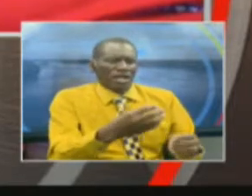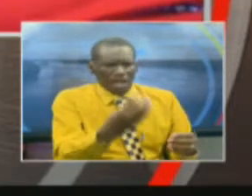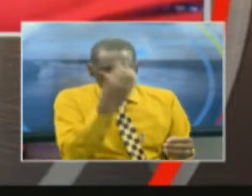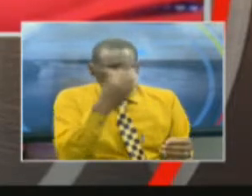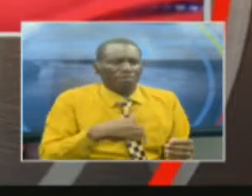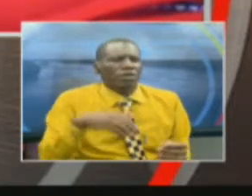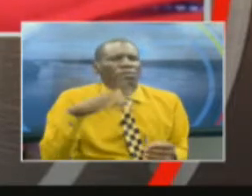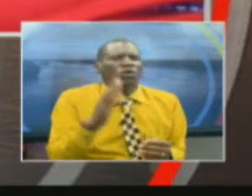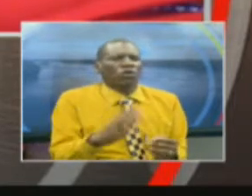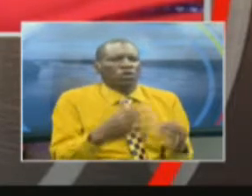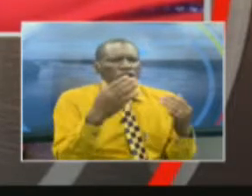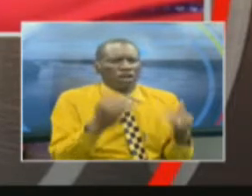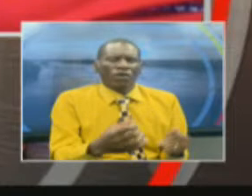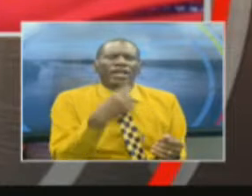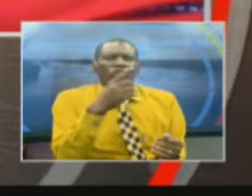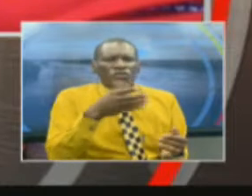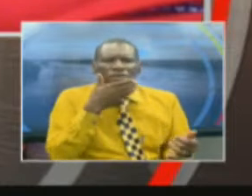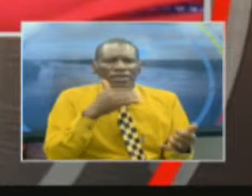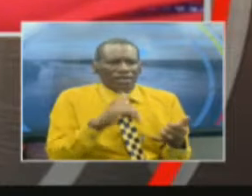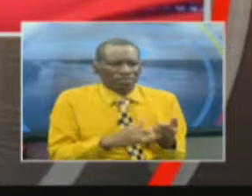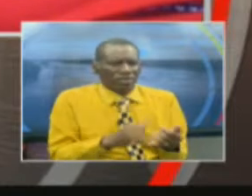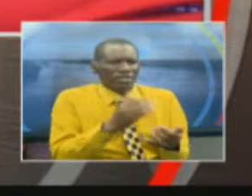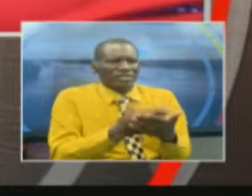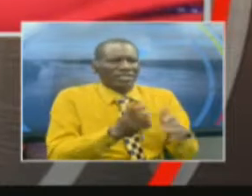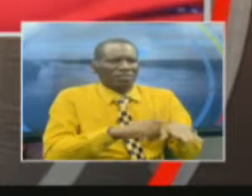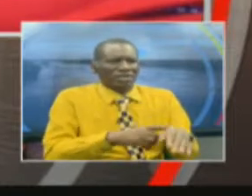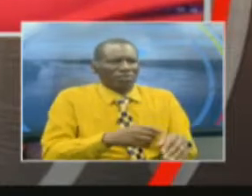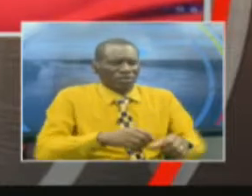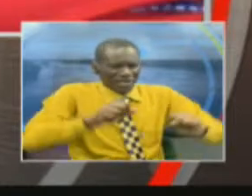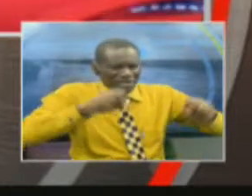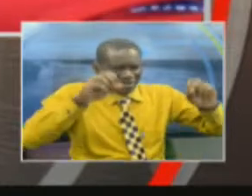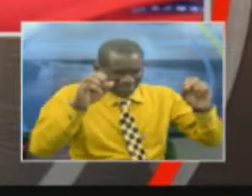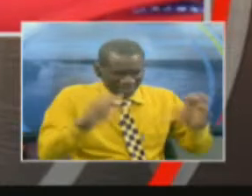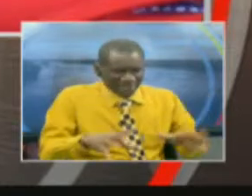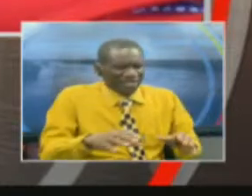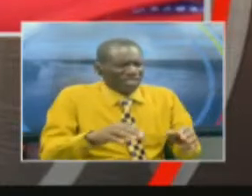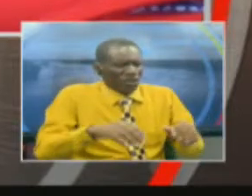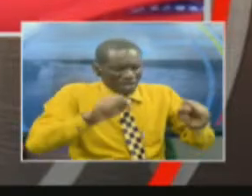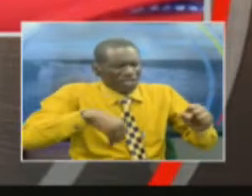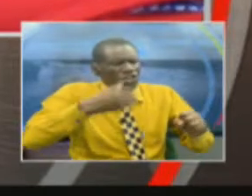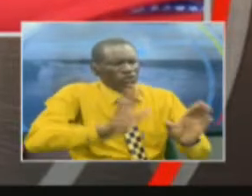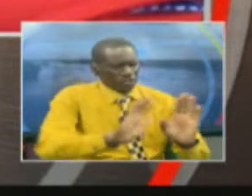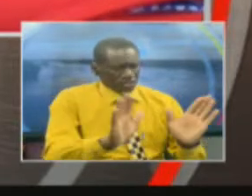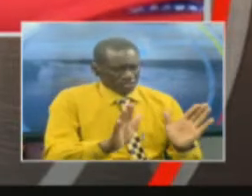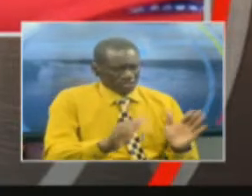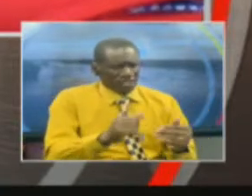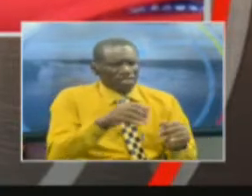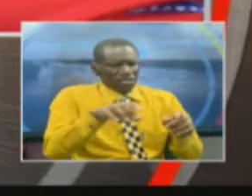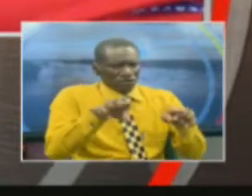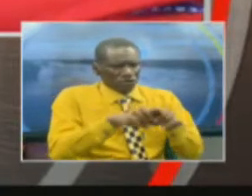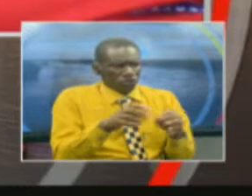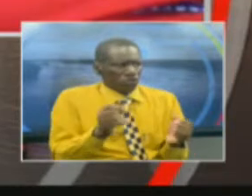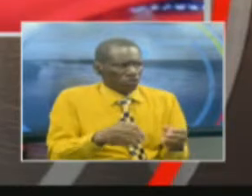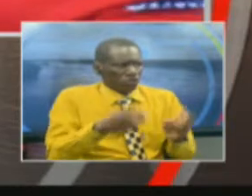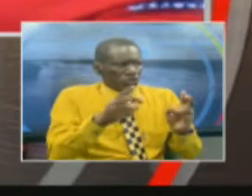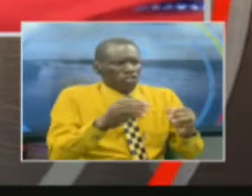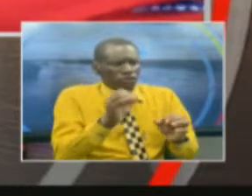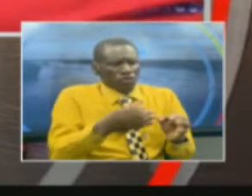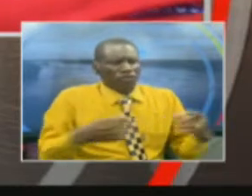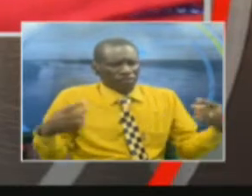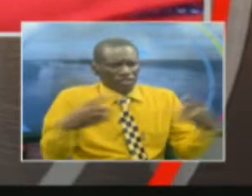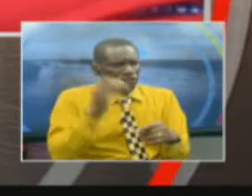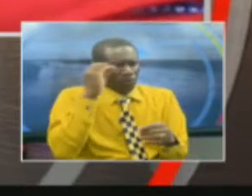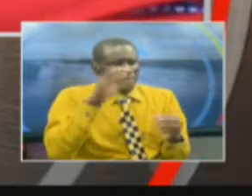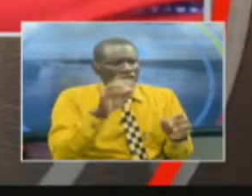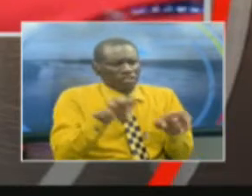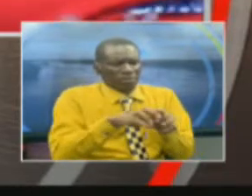So I told him, there are times, yes, you can disagree. We don't have to agree. Even if he has a different opinion, even if I have